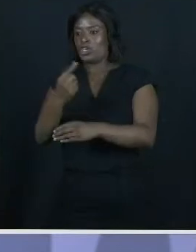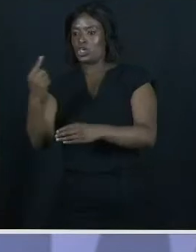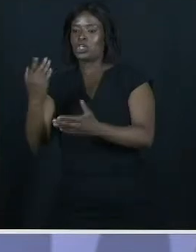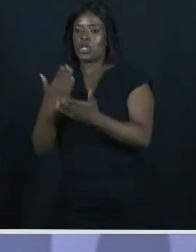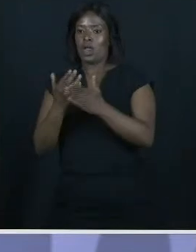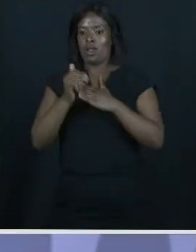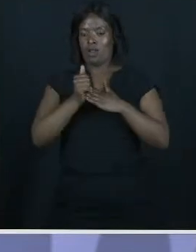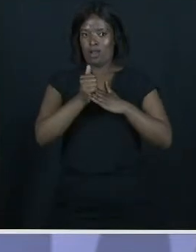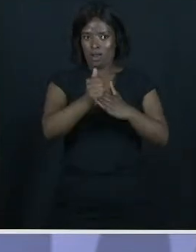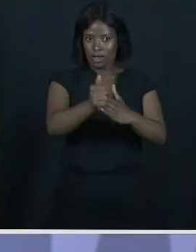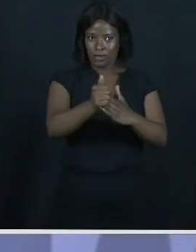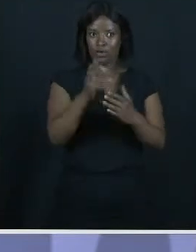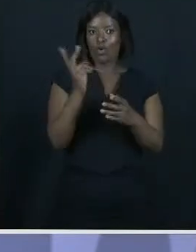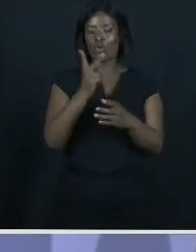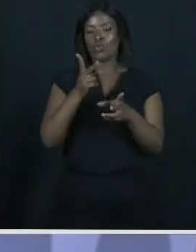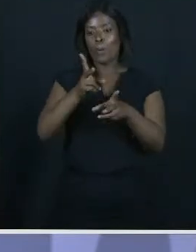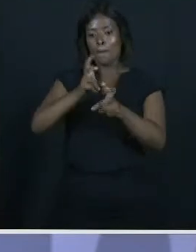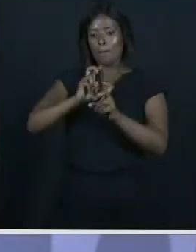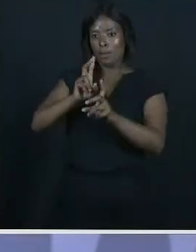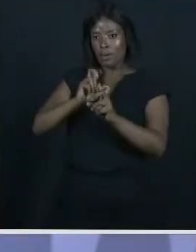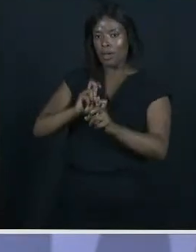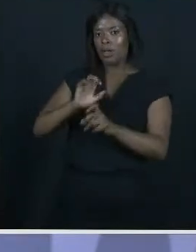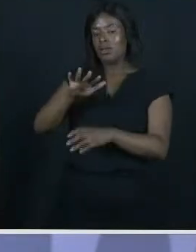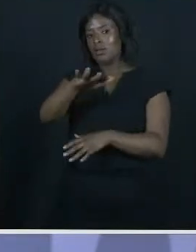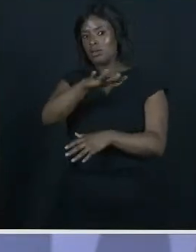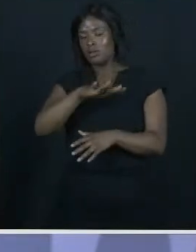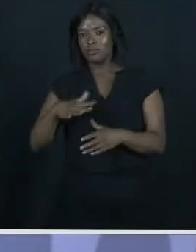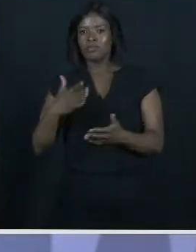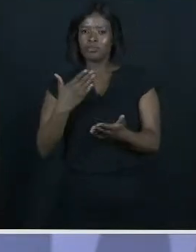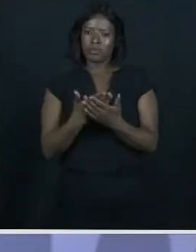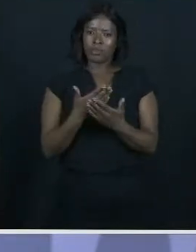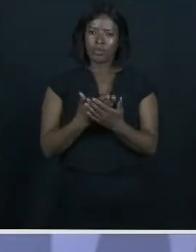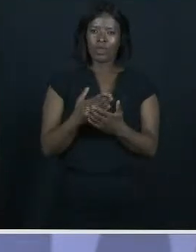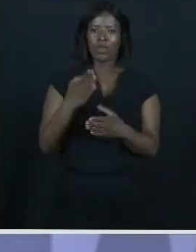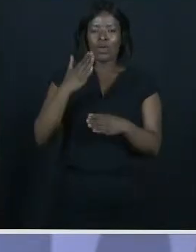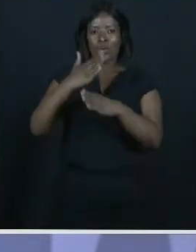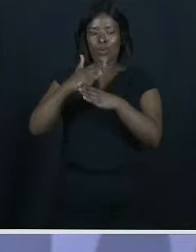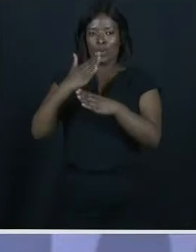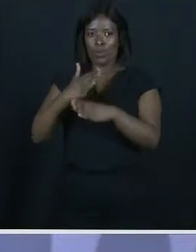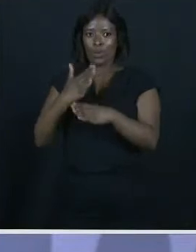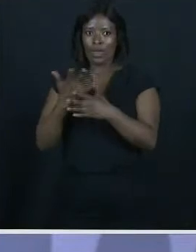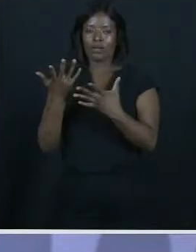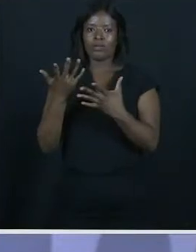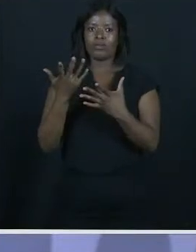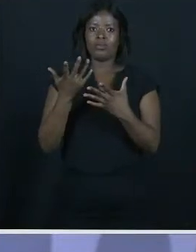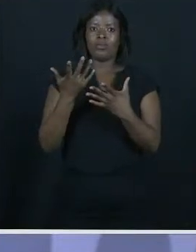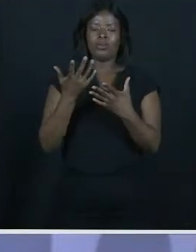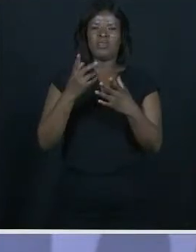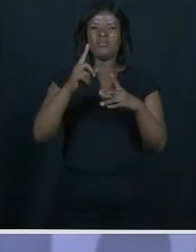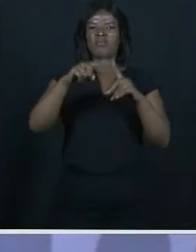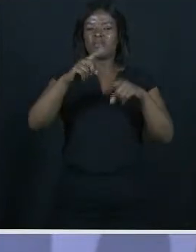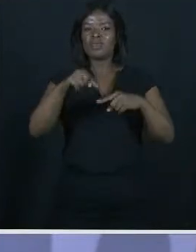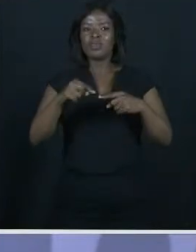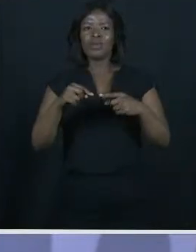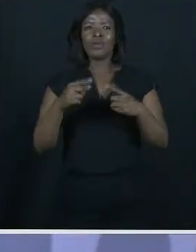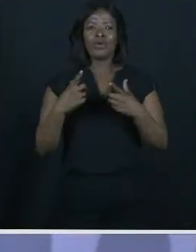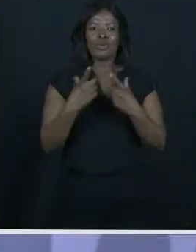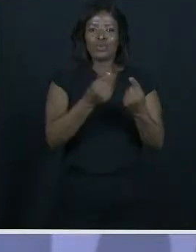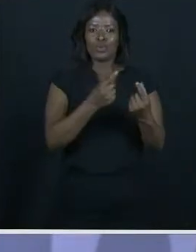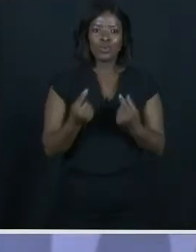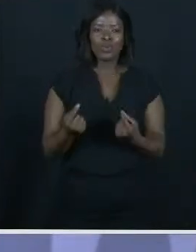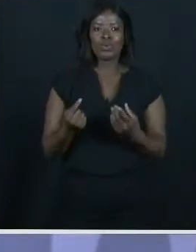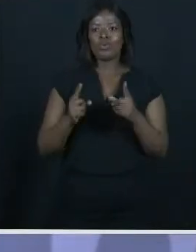And here, this will be the space to talk about the work that has happened under the various pillars and what it is that we want to